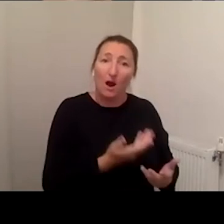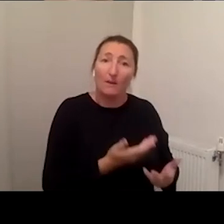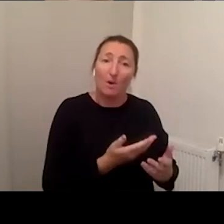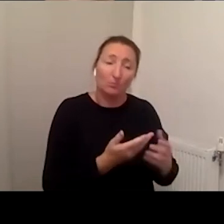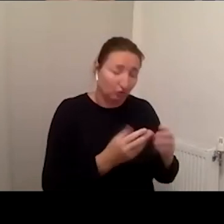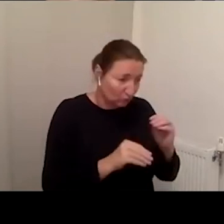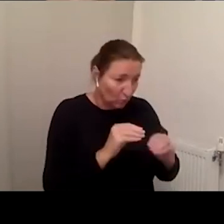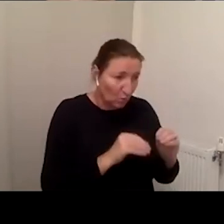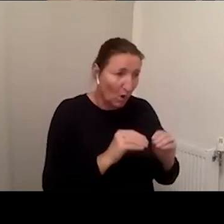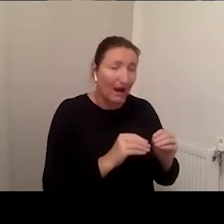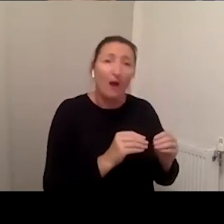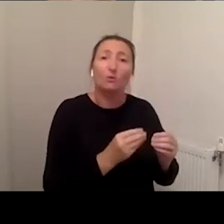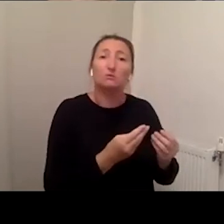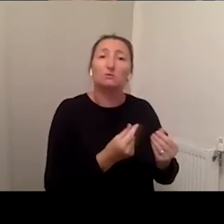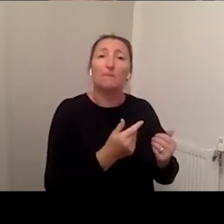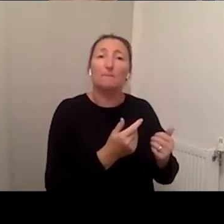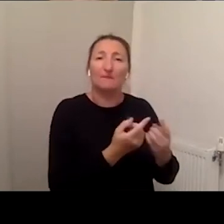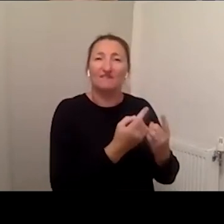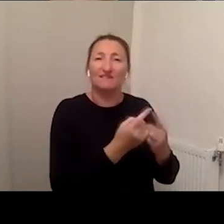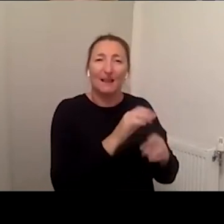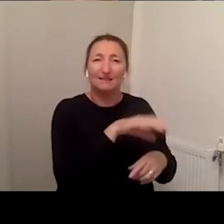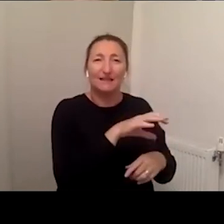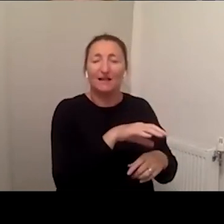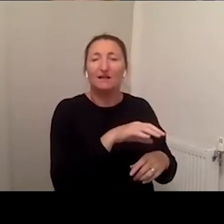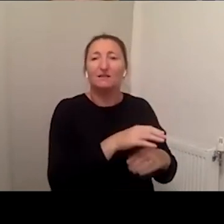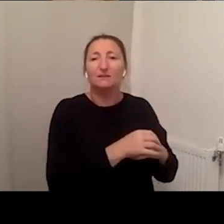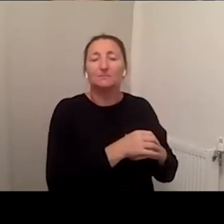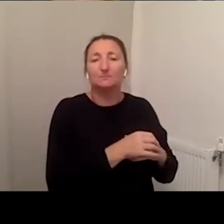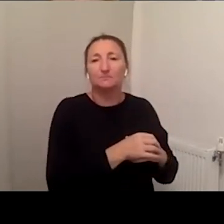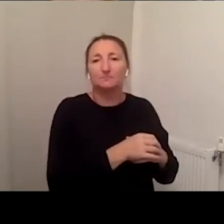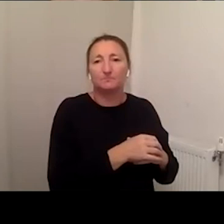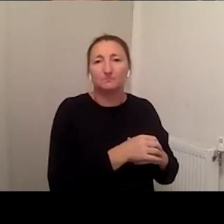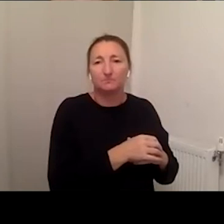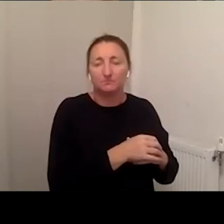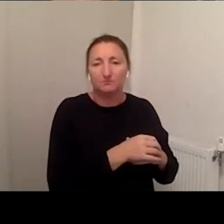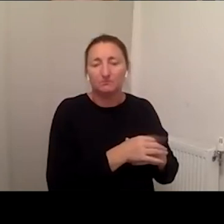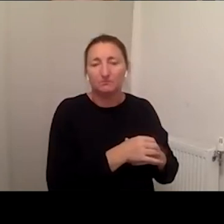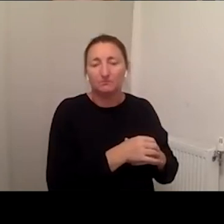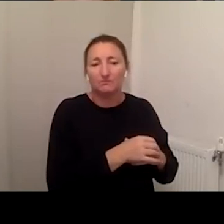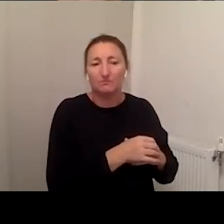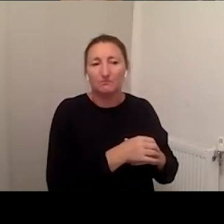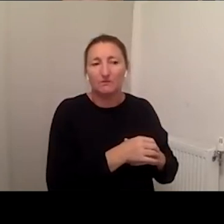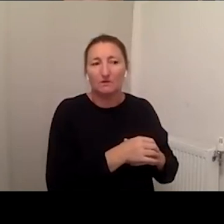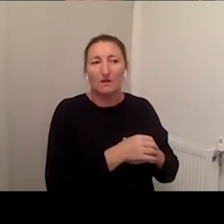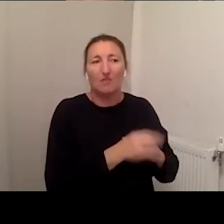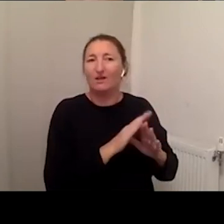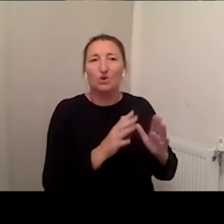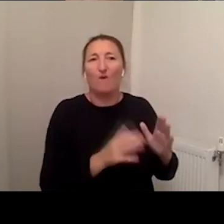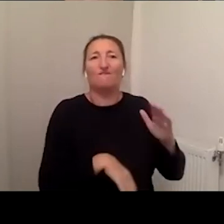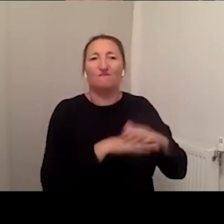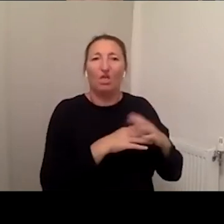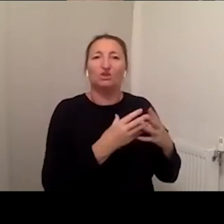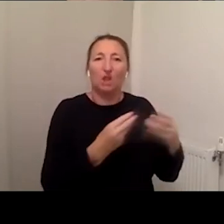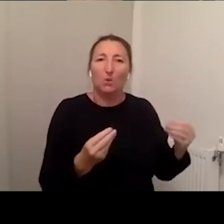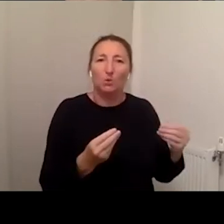facilities beginning to go online, but not in a sense that have been sort of settled as the agreed solution to that stream of waste. So